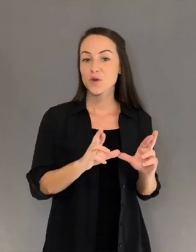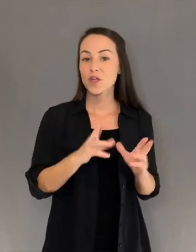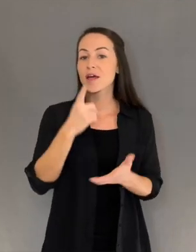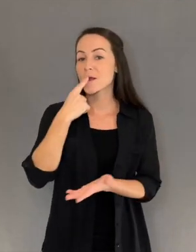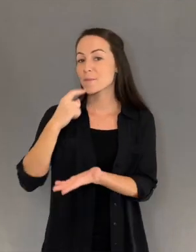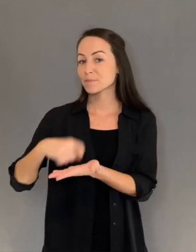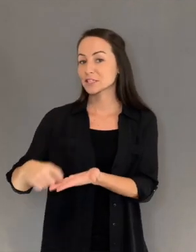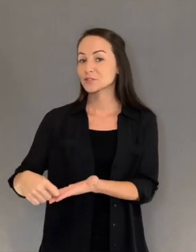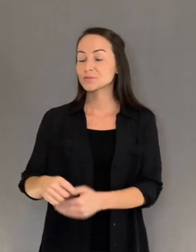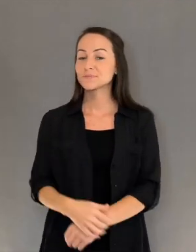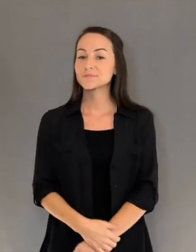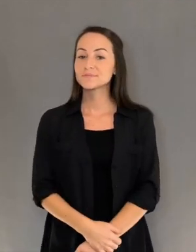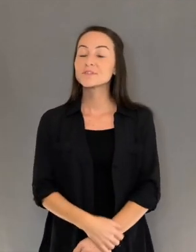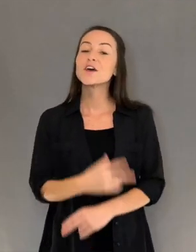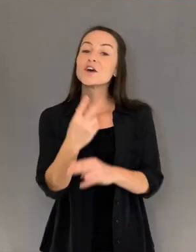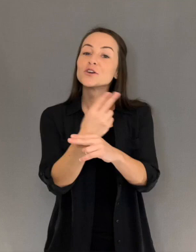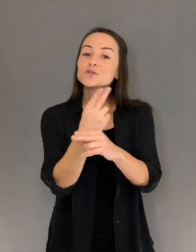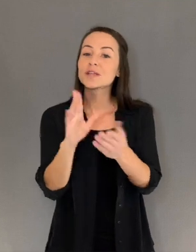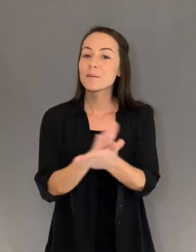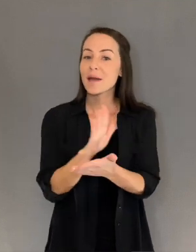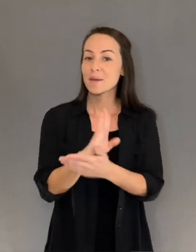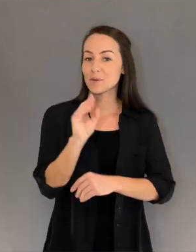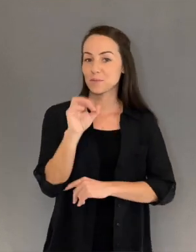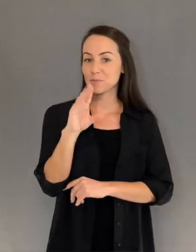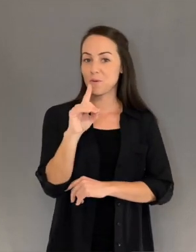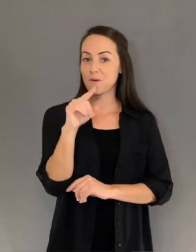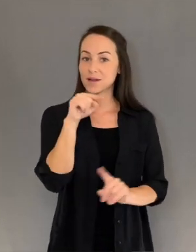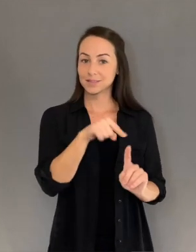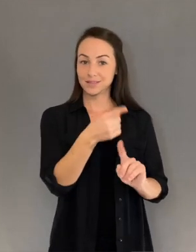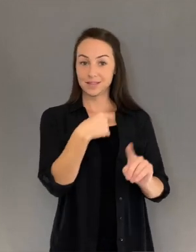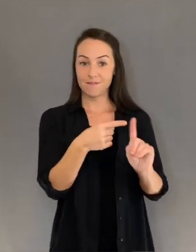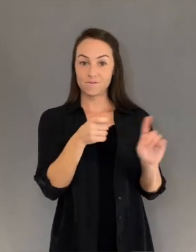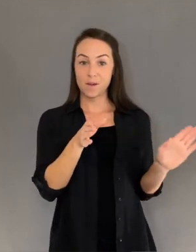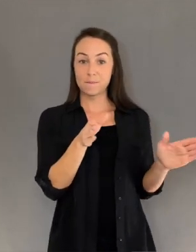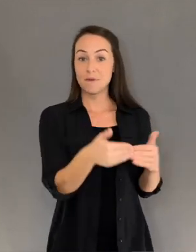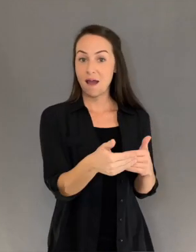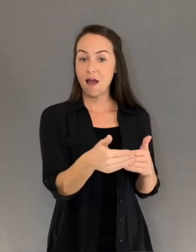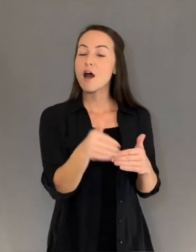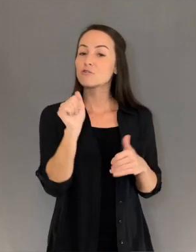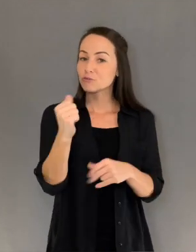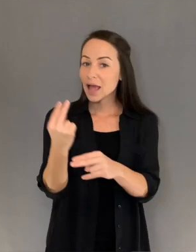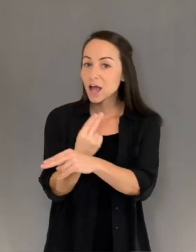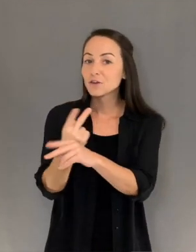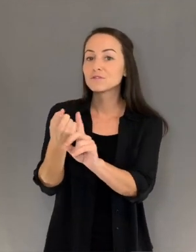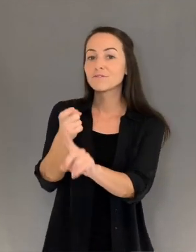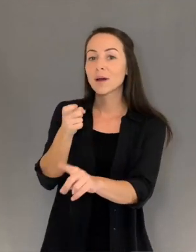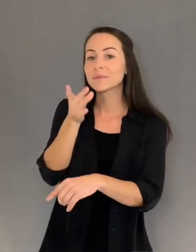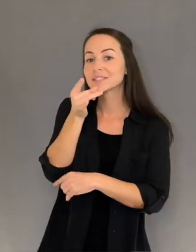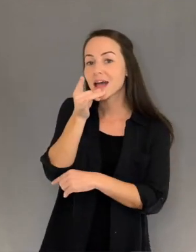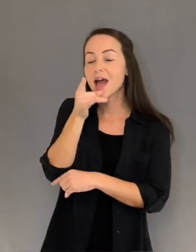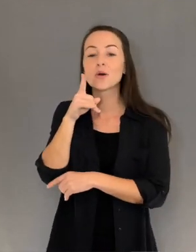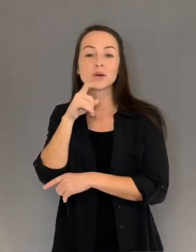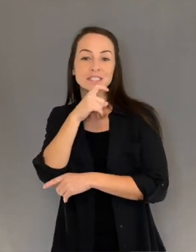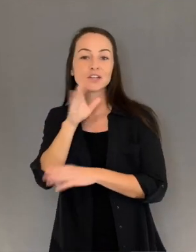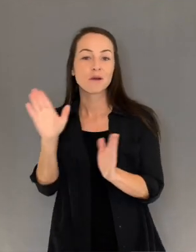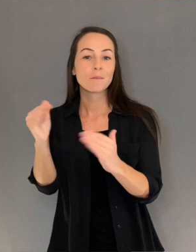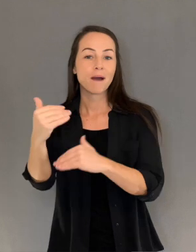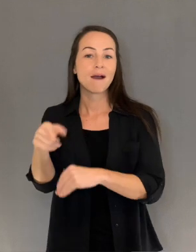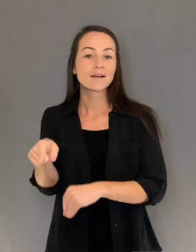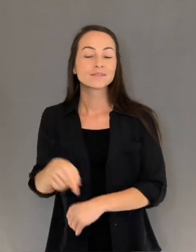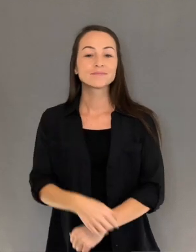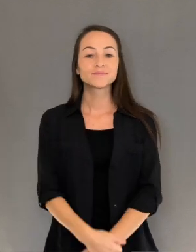Fine paperboard: this paperboard came from a package. A snack or cereal box can also be used.